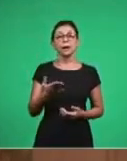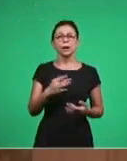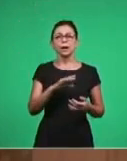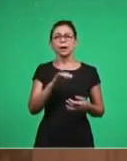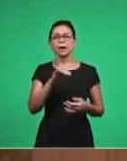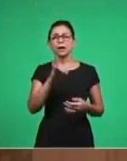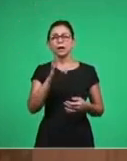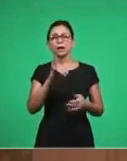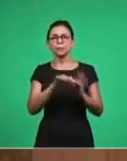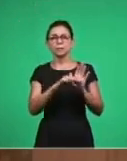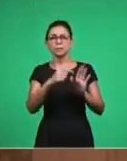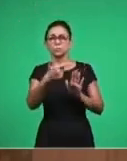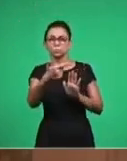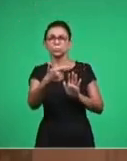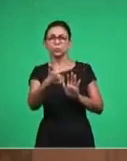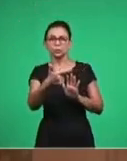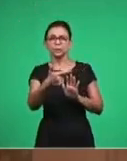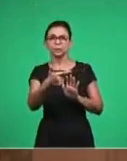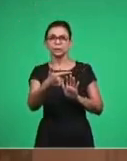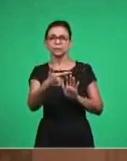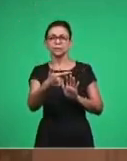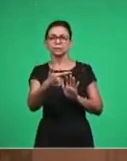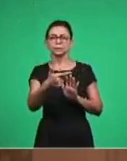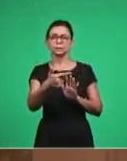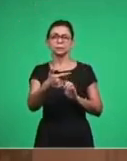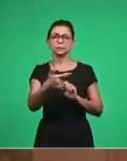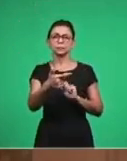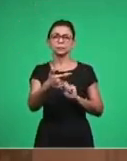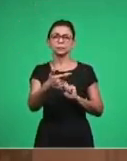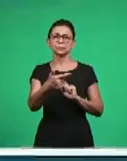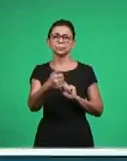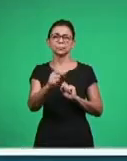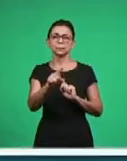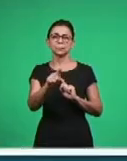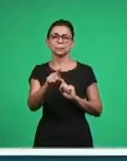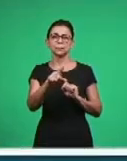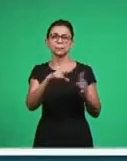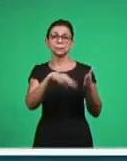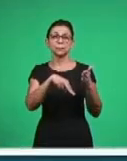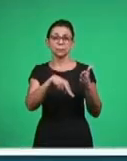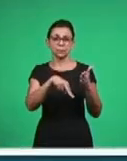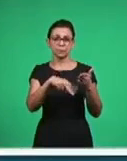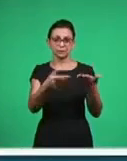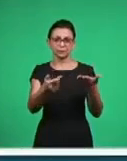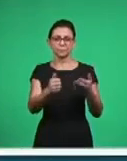And in the second characteristic, we can find in verse 2.